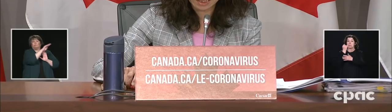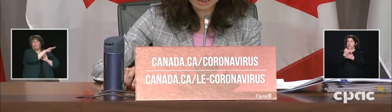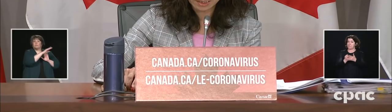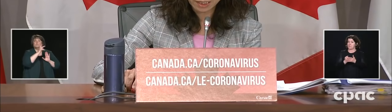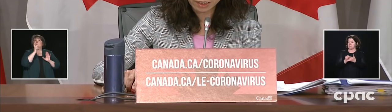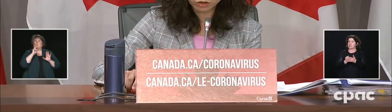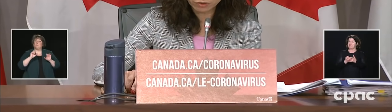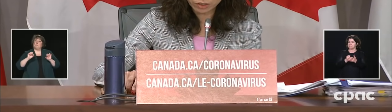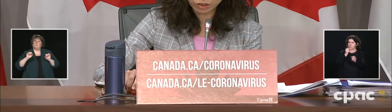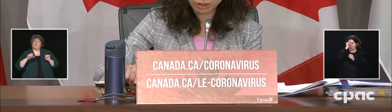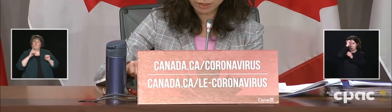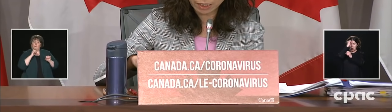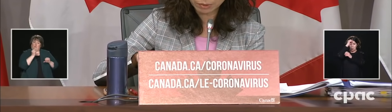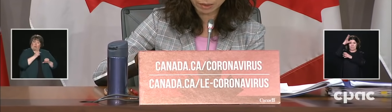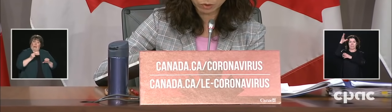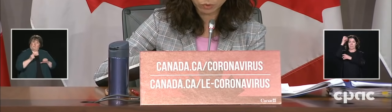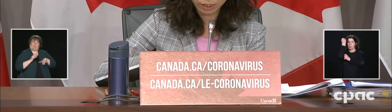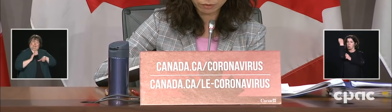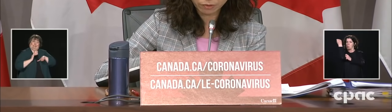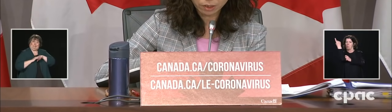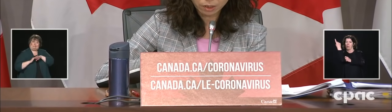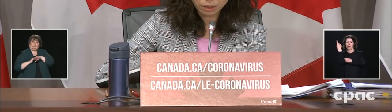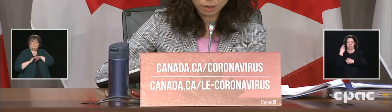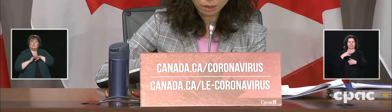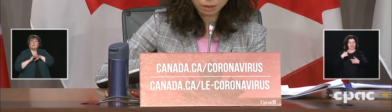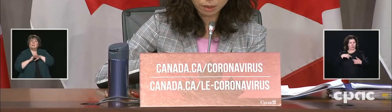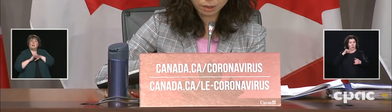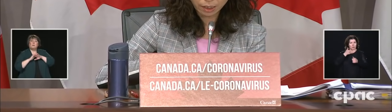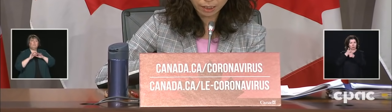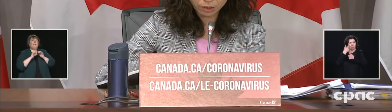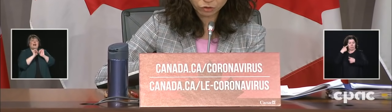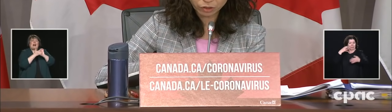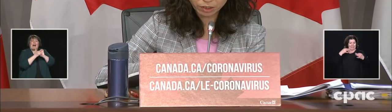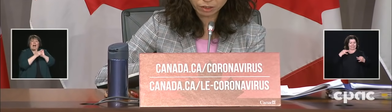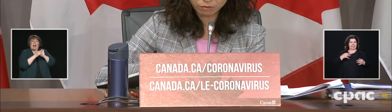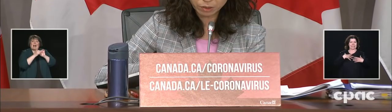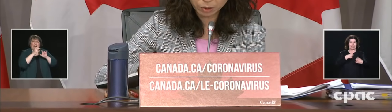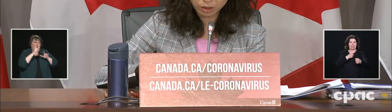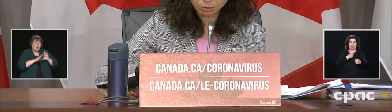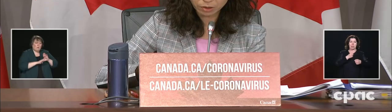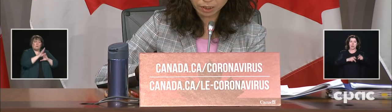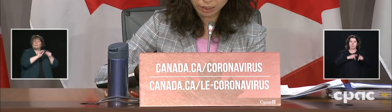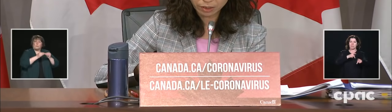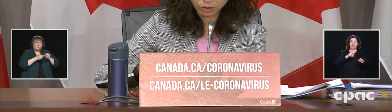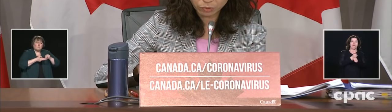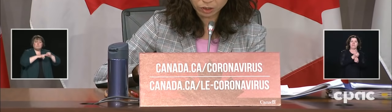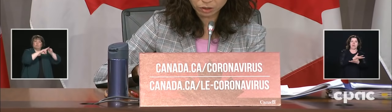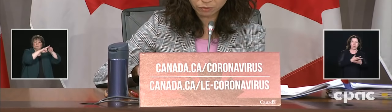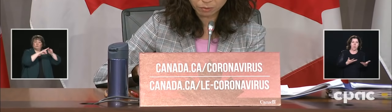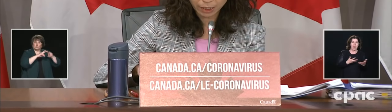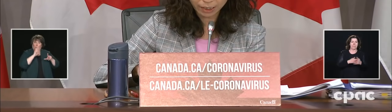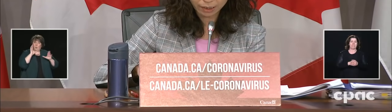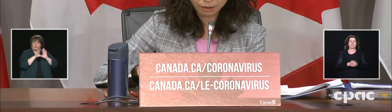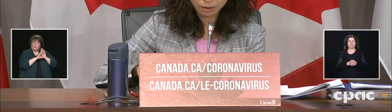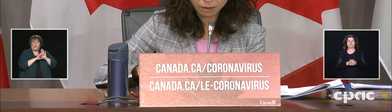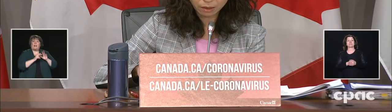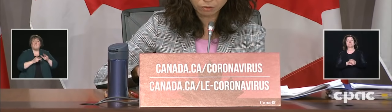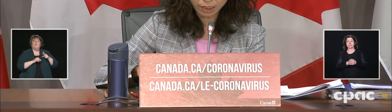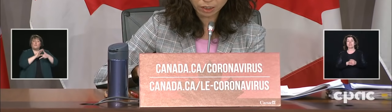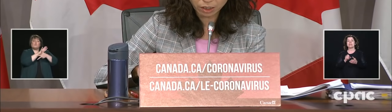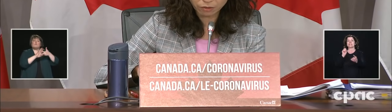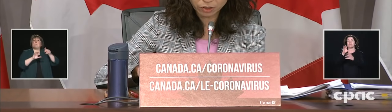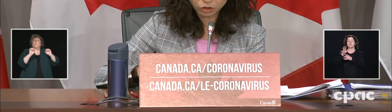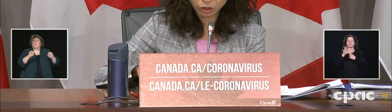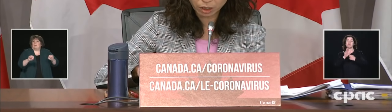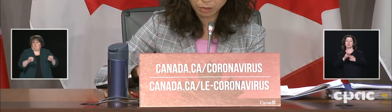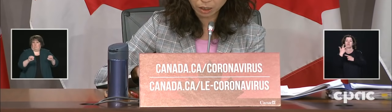the size and duration of the epidemic wave. This slide illustrates the three possible scenarios we use for planning. The